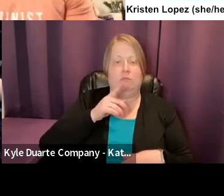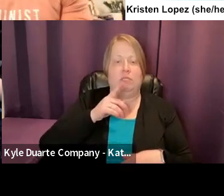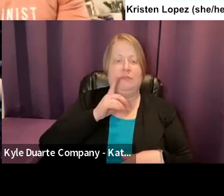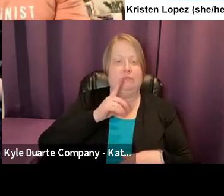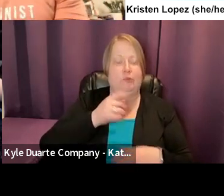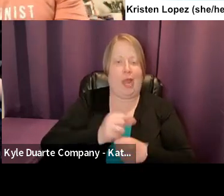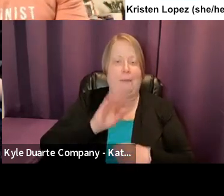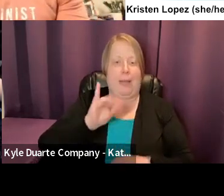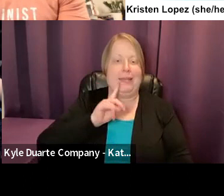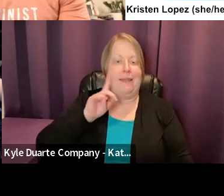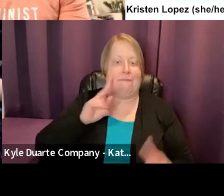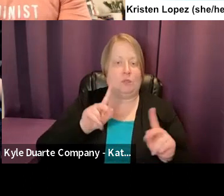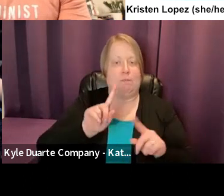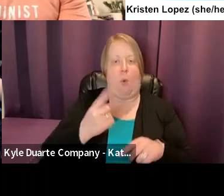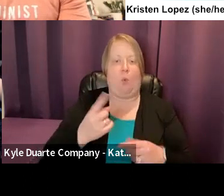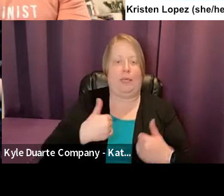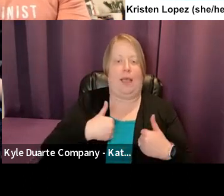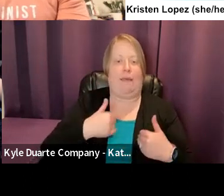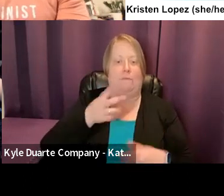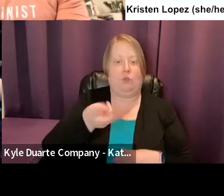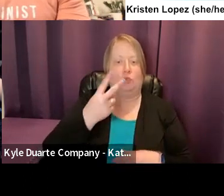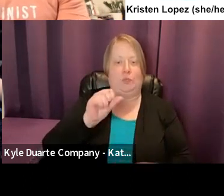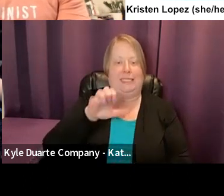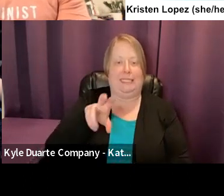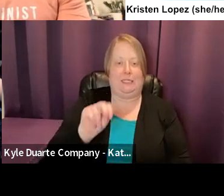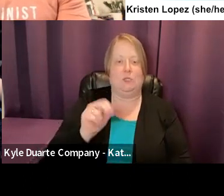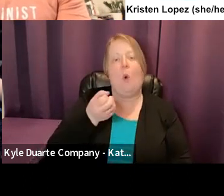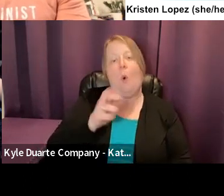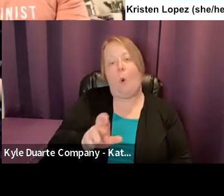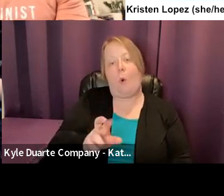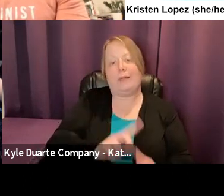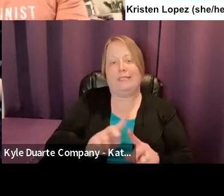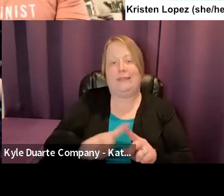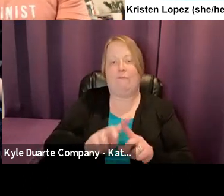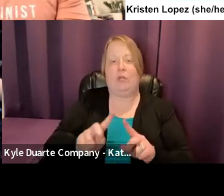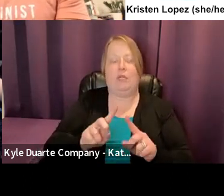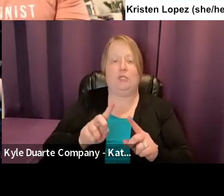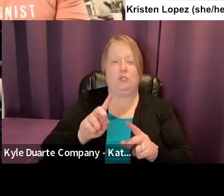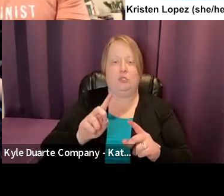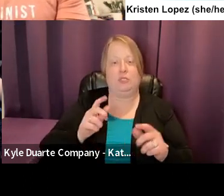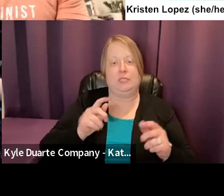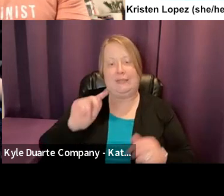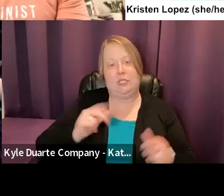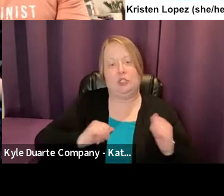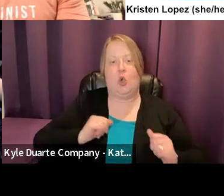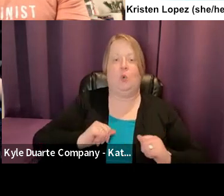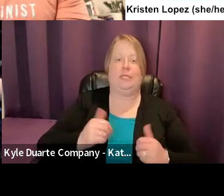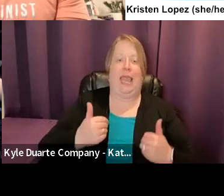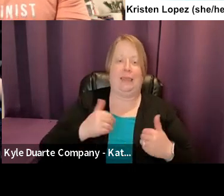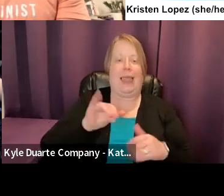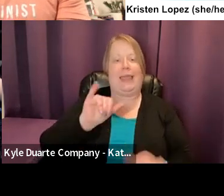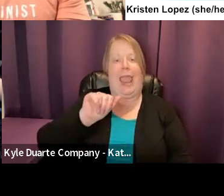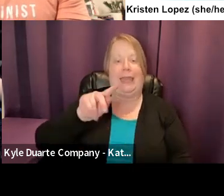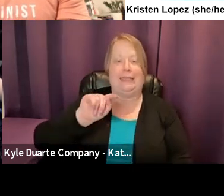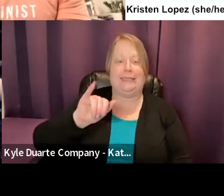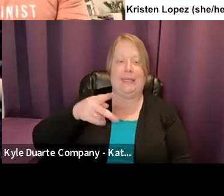but Atypical, but the actor isn't actually autistic, right? You think about the movie that Bryan Cranston did a couple years ago, where